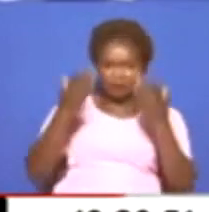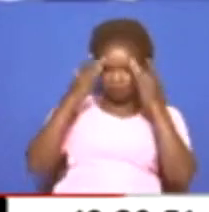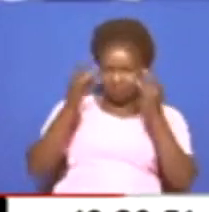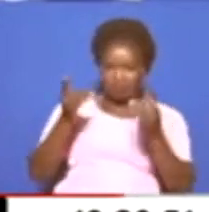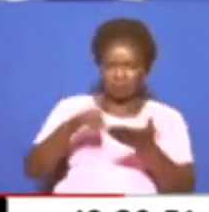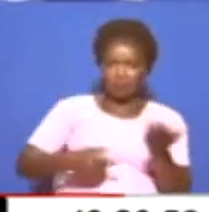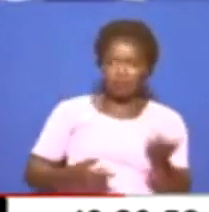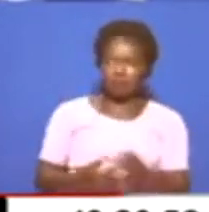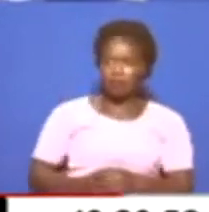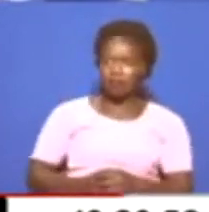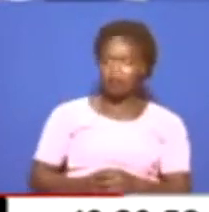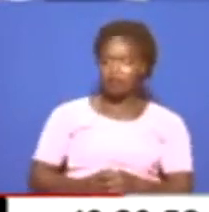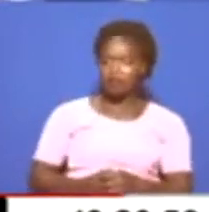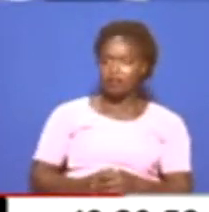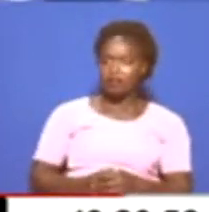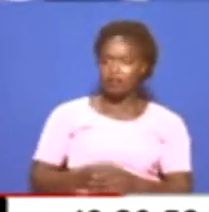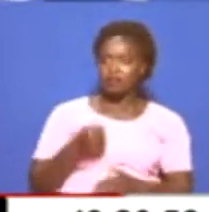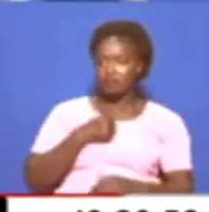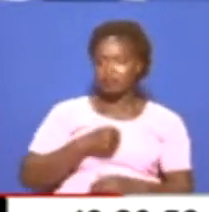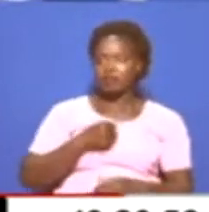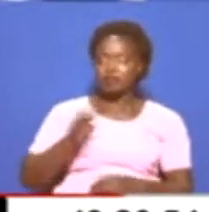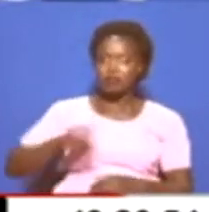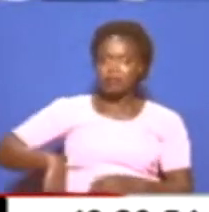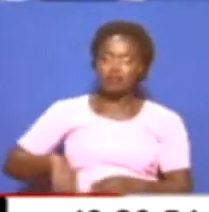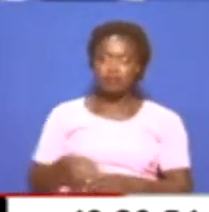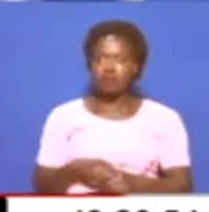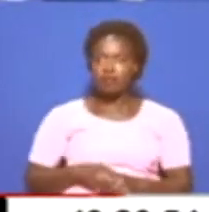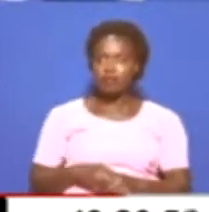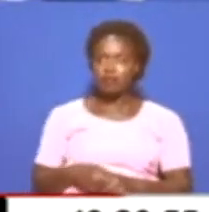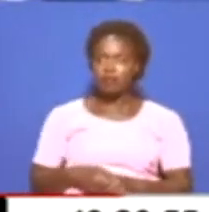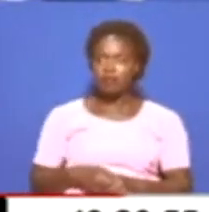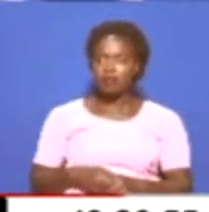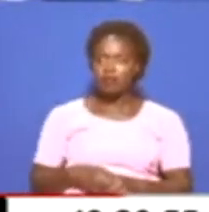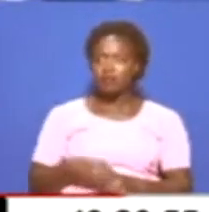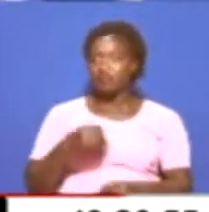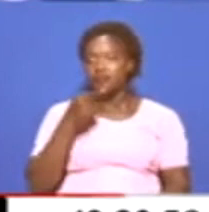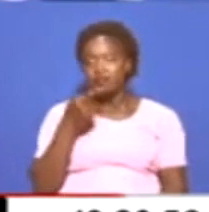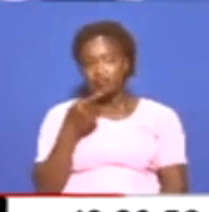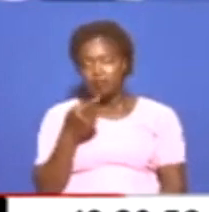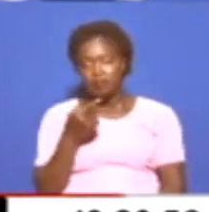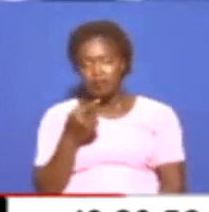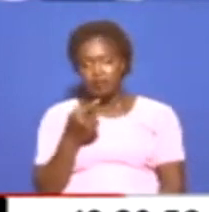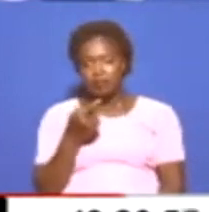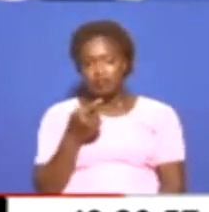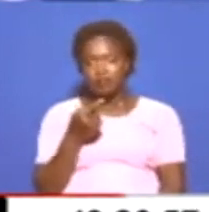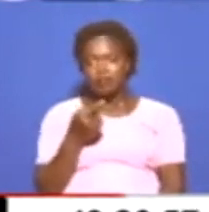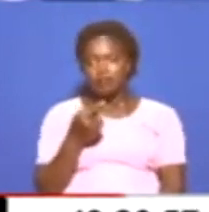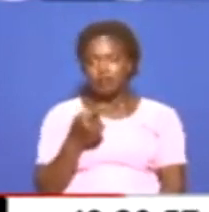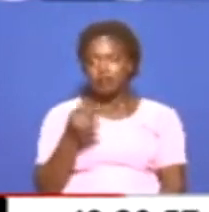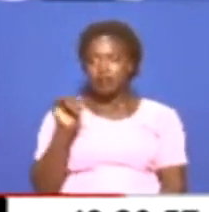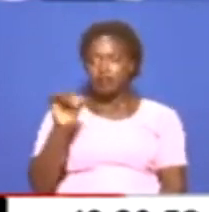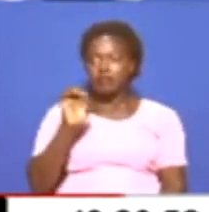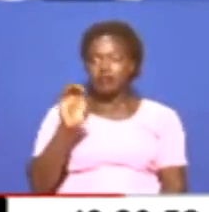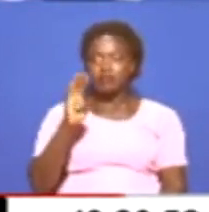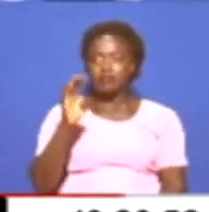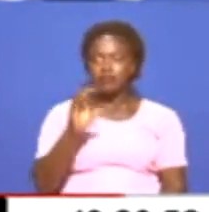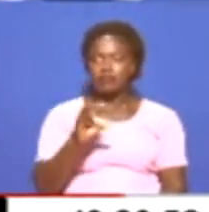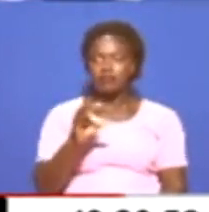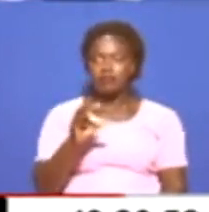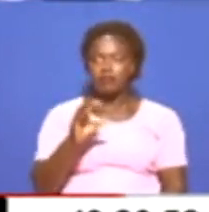Thank you, Ben, and I'm sorry for coming late. I want to say that the IMBC has not